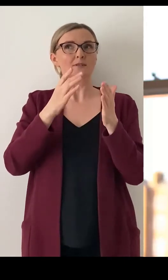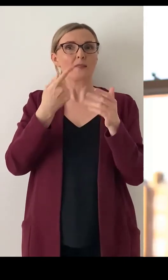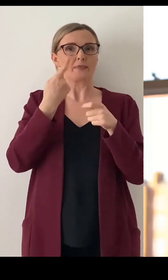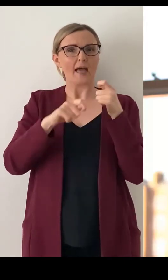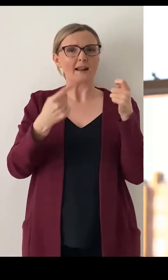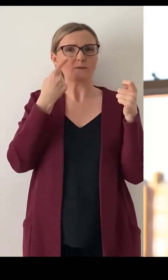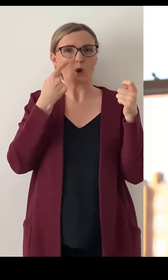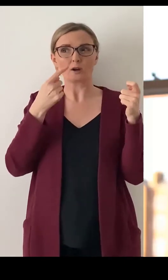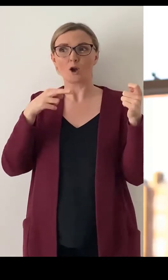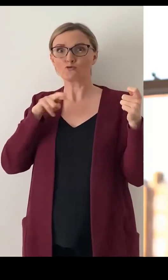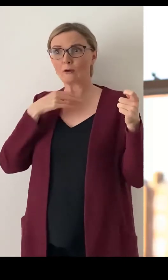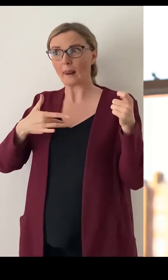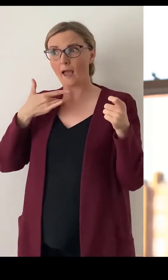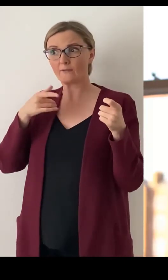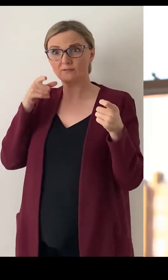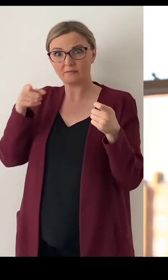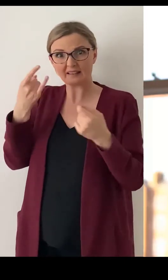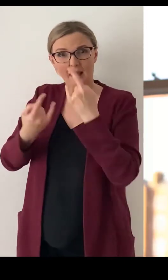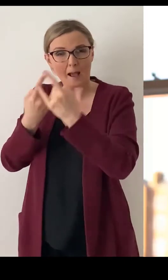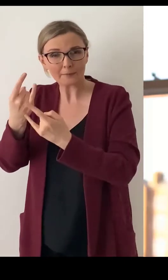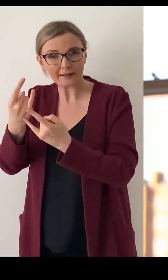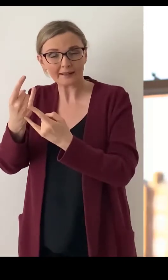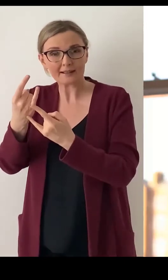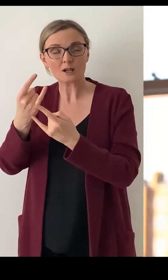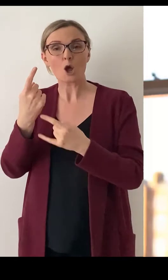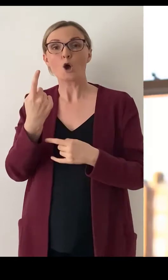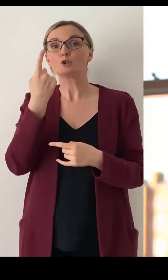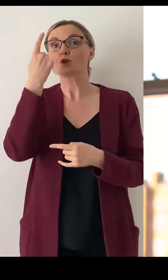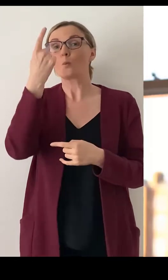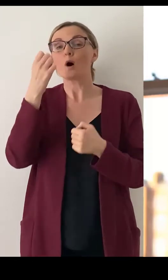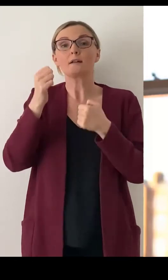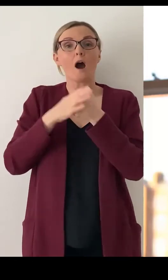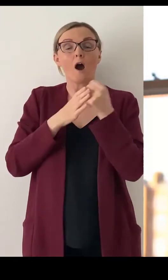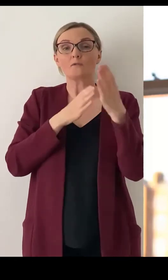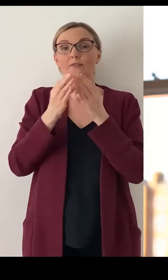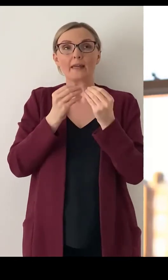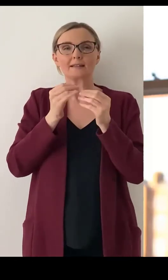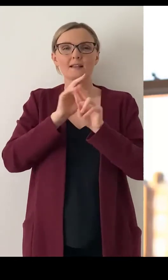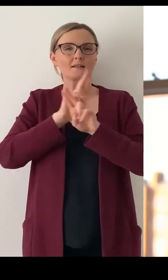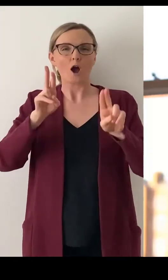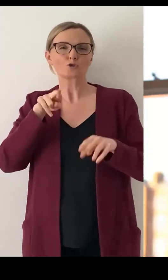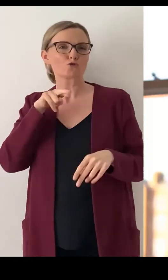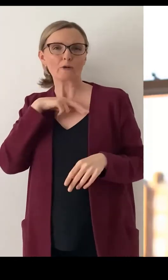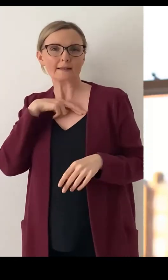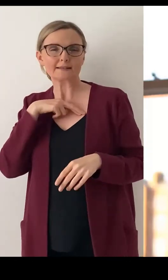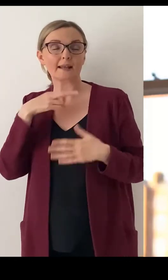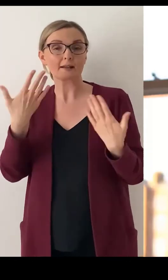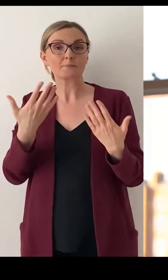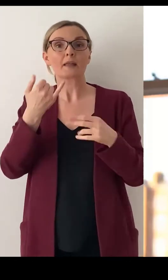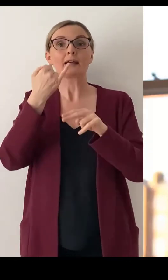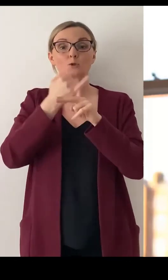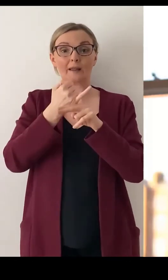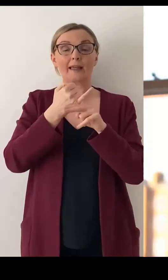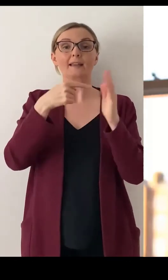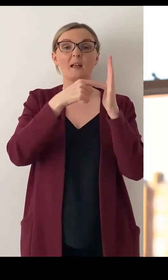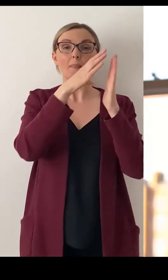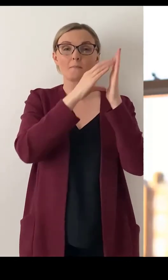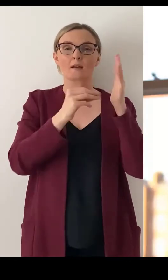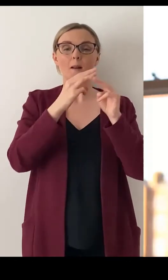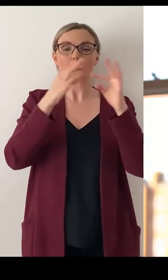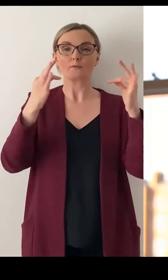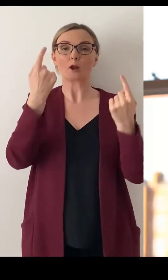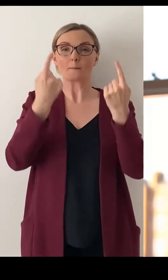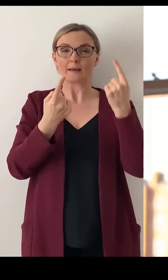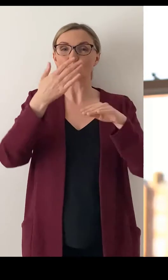competitive labour market? And when you think about it, one of the things that really may not be realistic is in a perfectly competitive labour market,